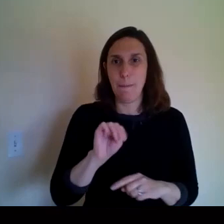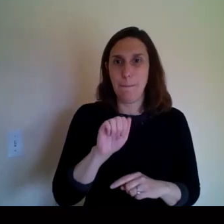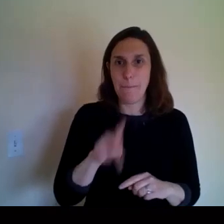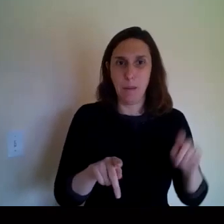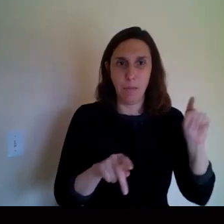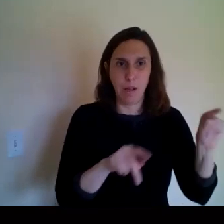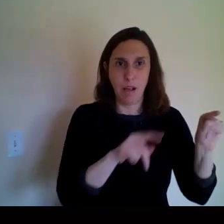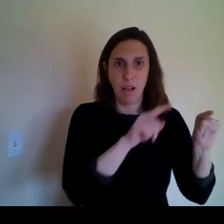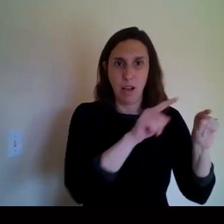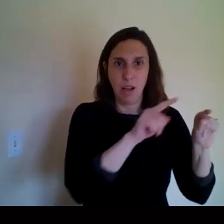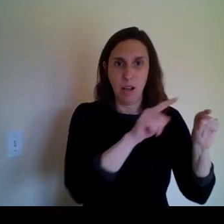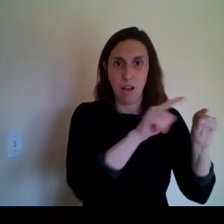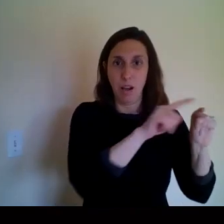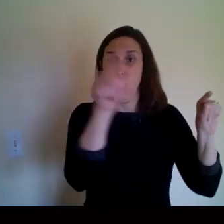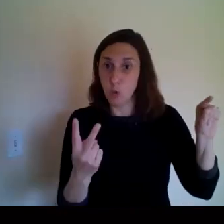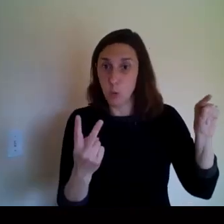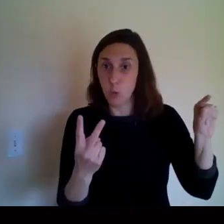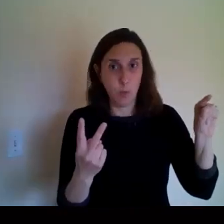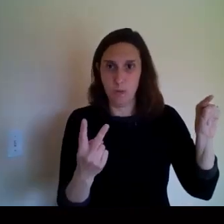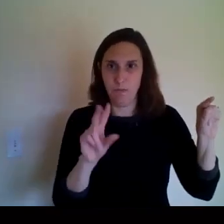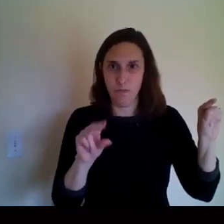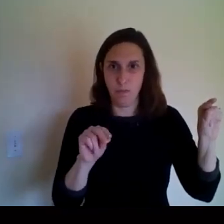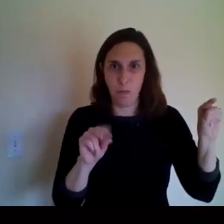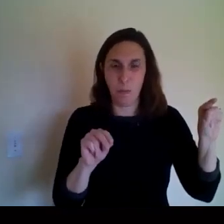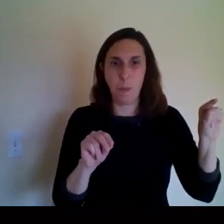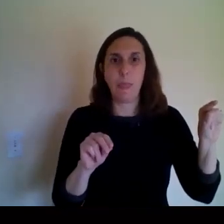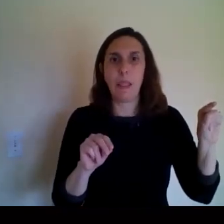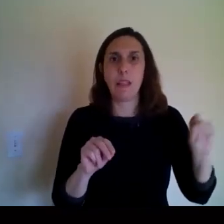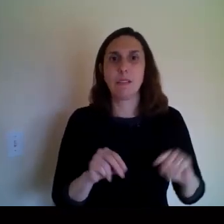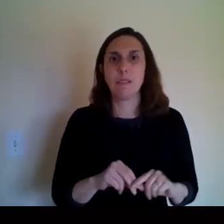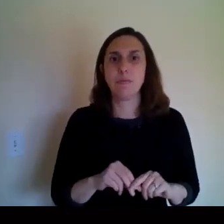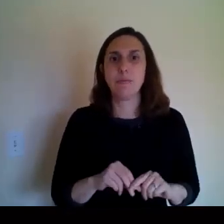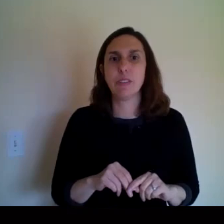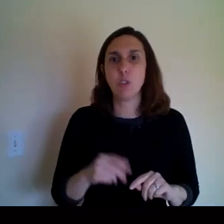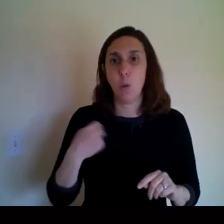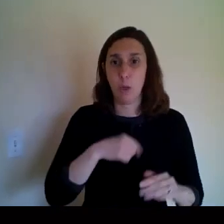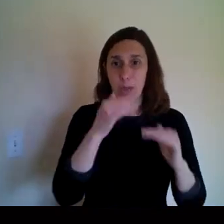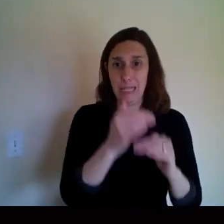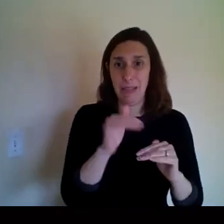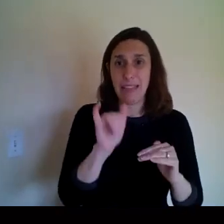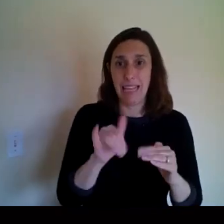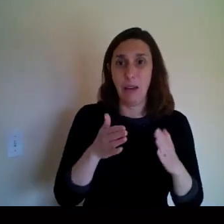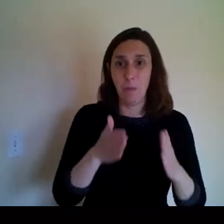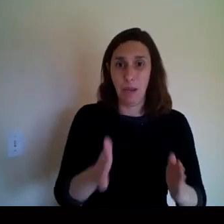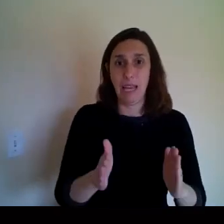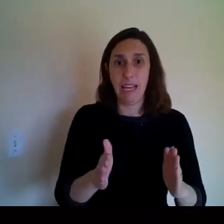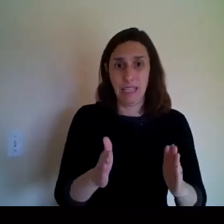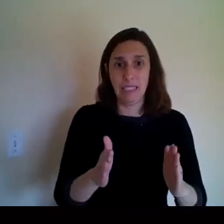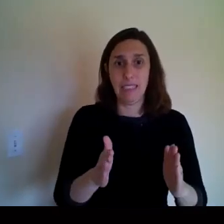some choice. And so we would limit things that, that might give us multiple